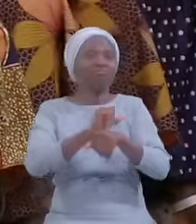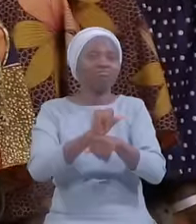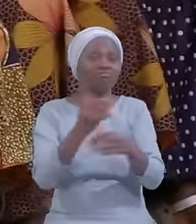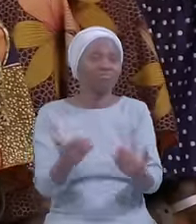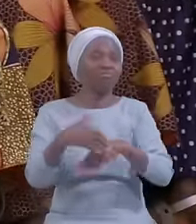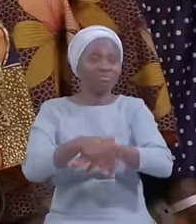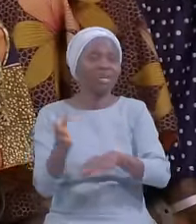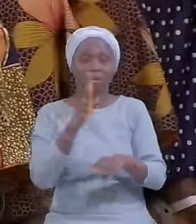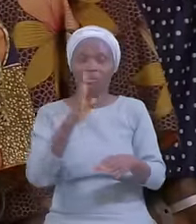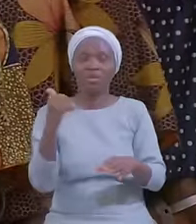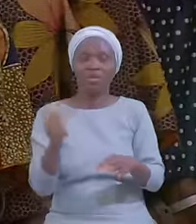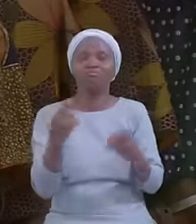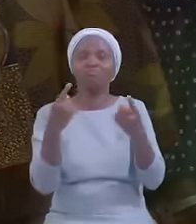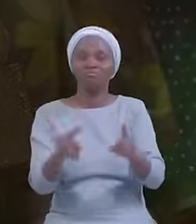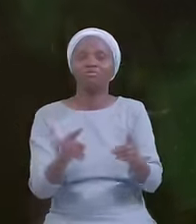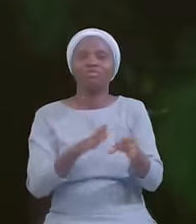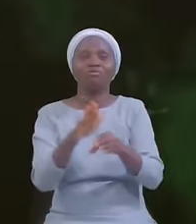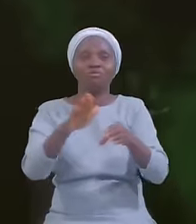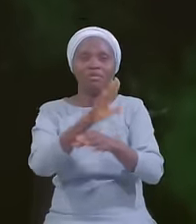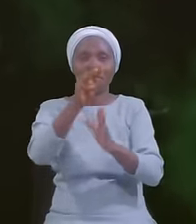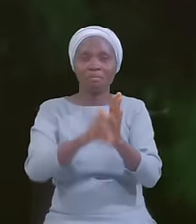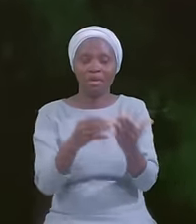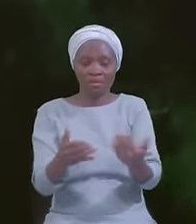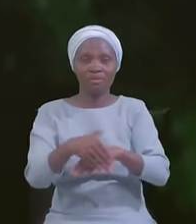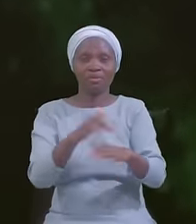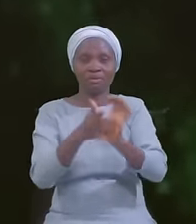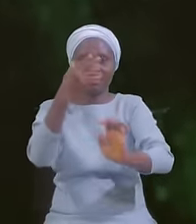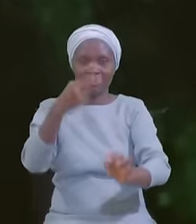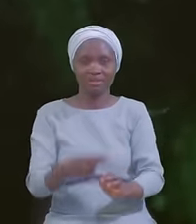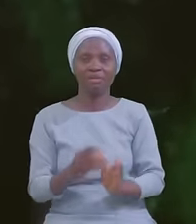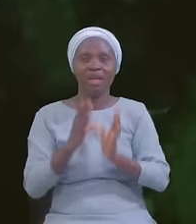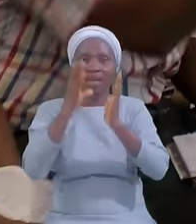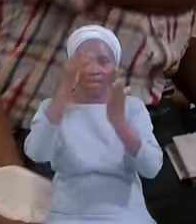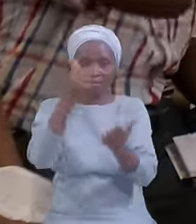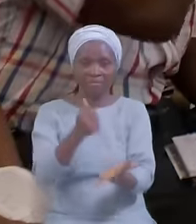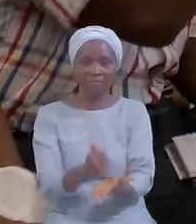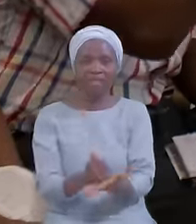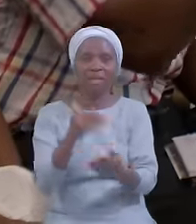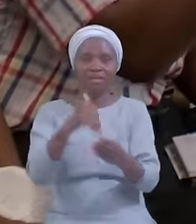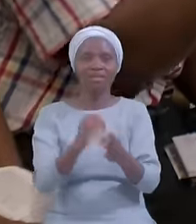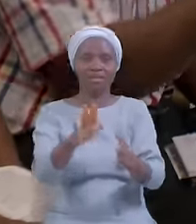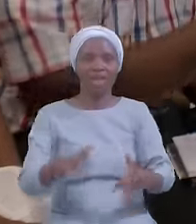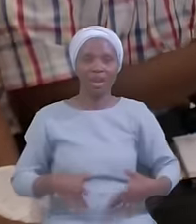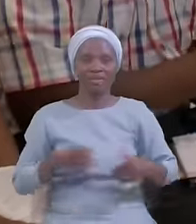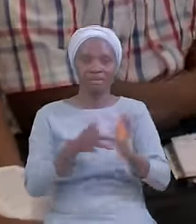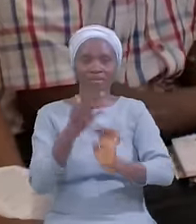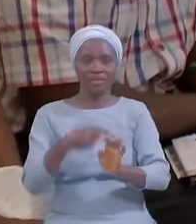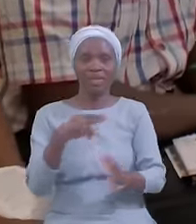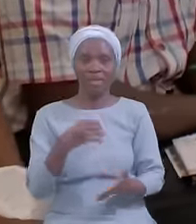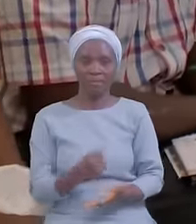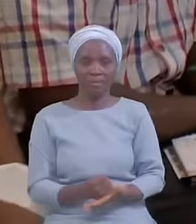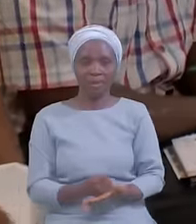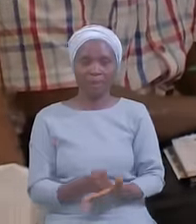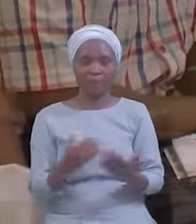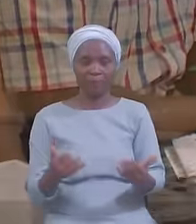be a fulfillment tonight. Amen in your life. We're looking at